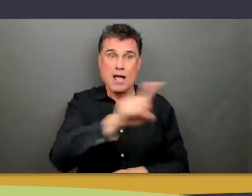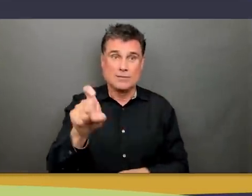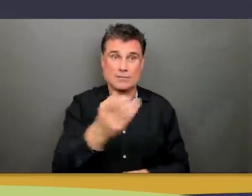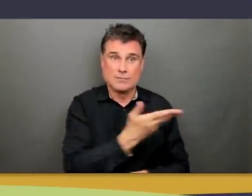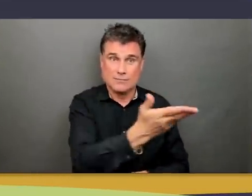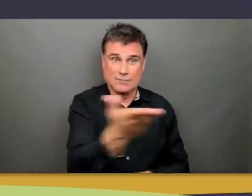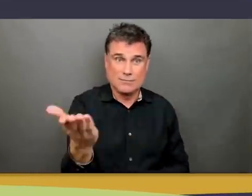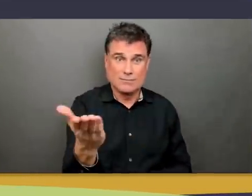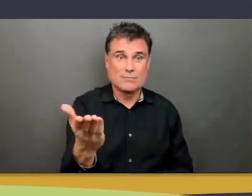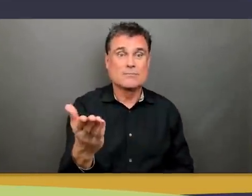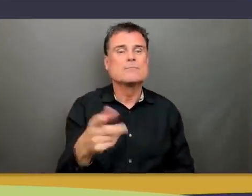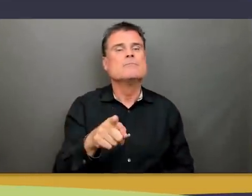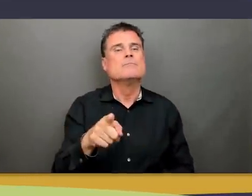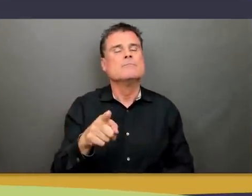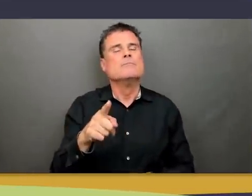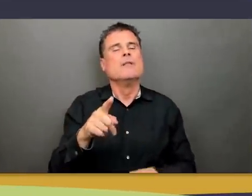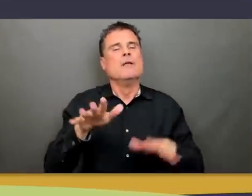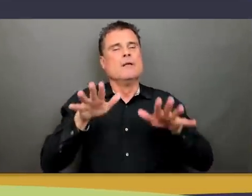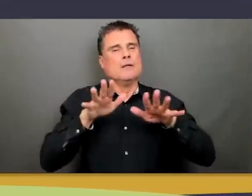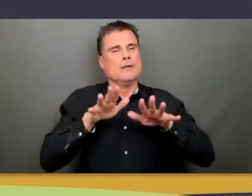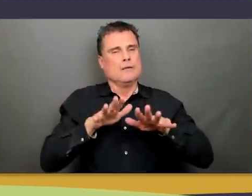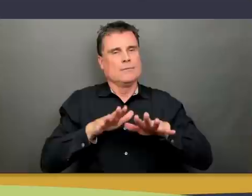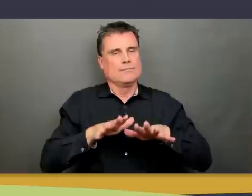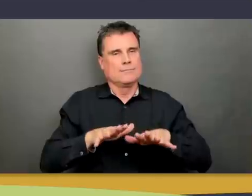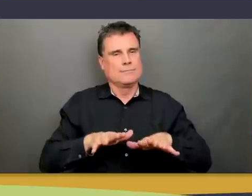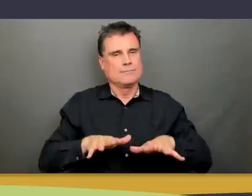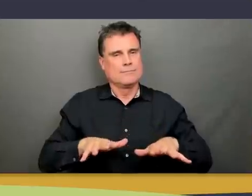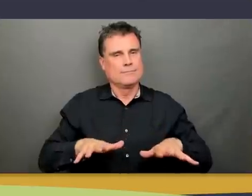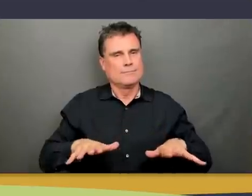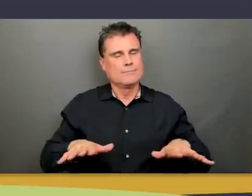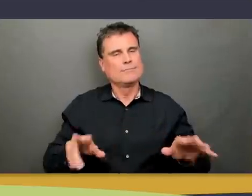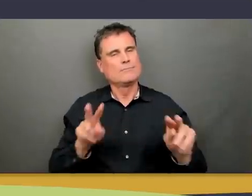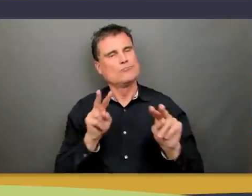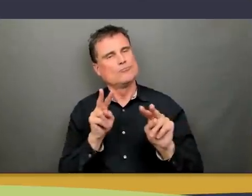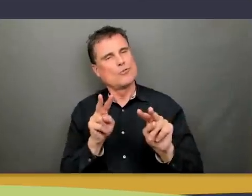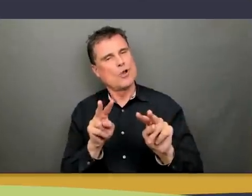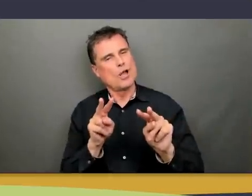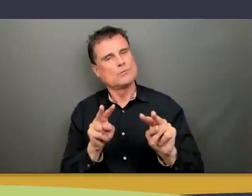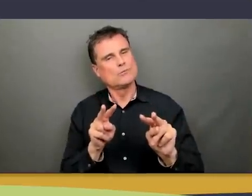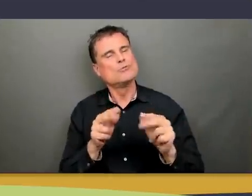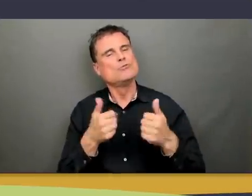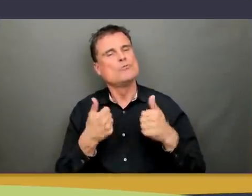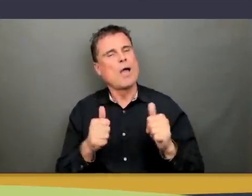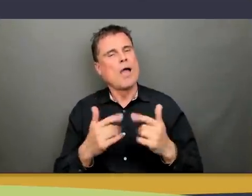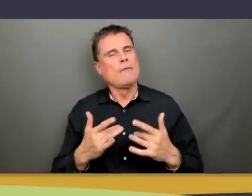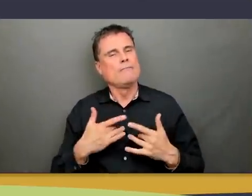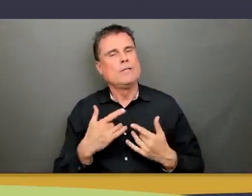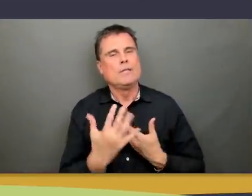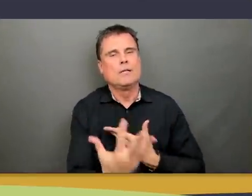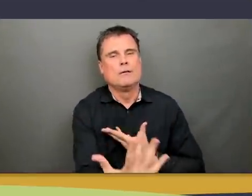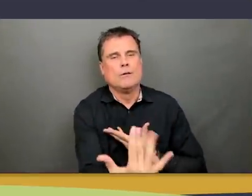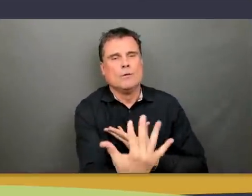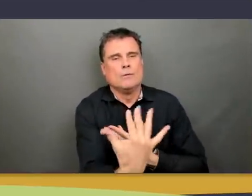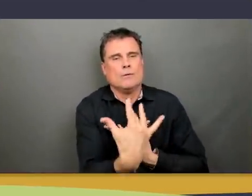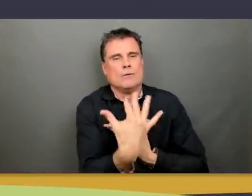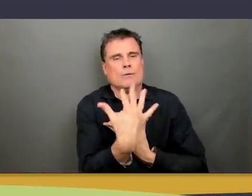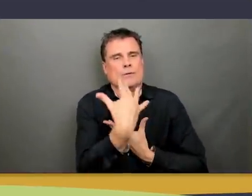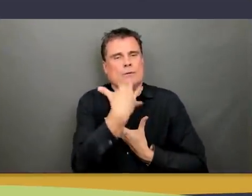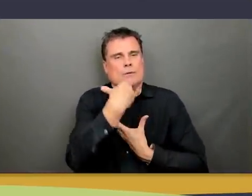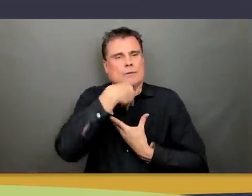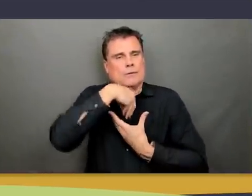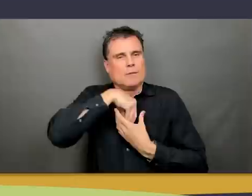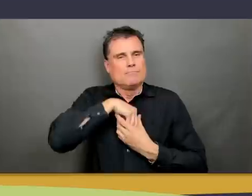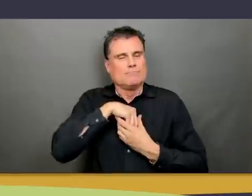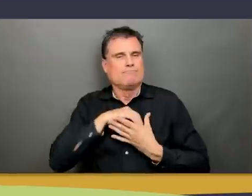though we're not all together physically, we're there spiritually through this song. I ask our ancestors to come down once